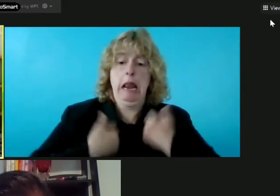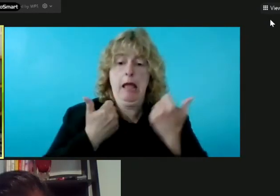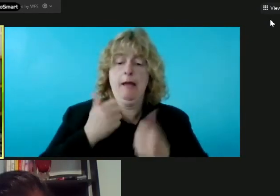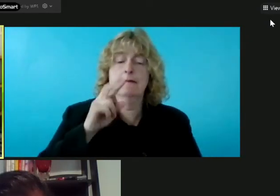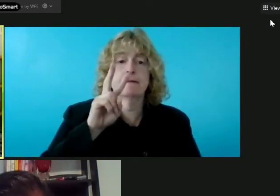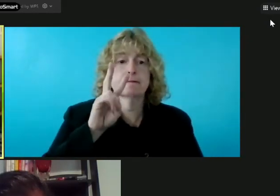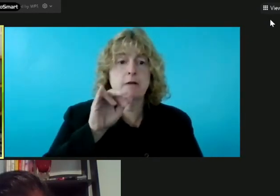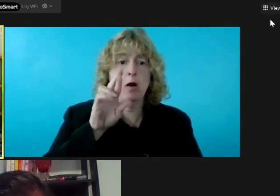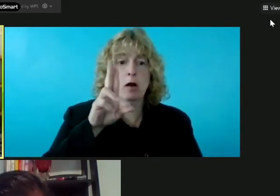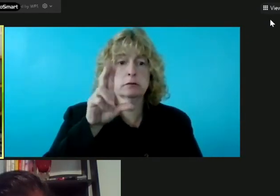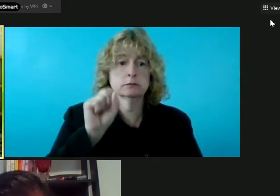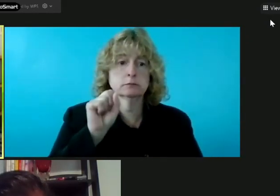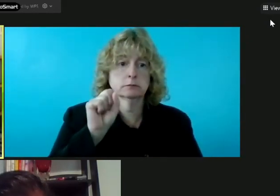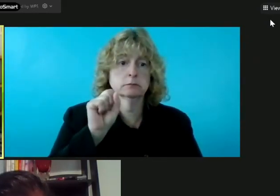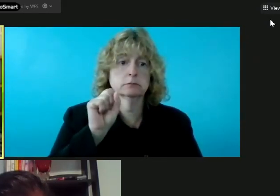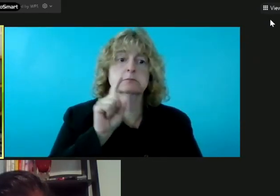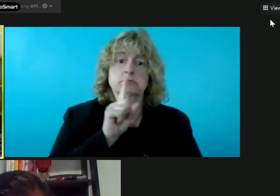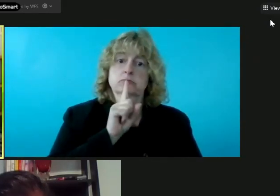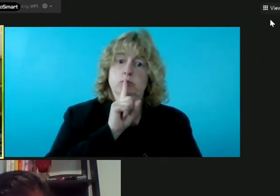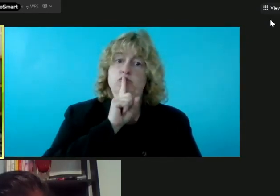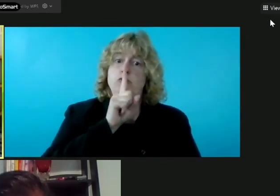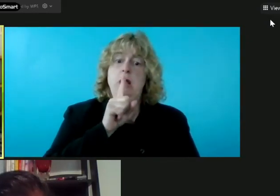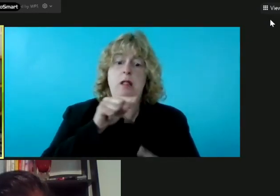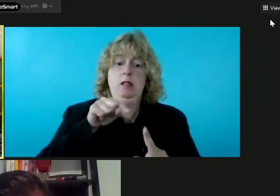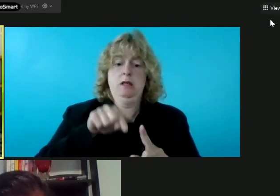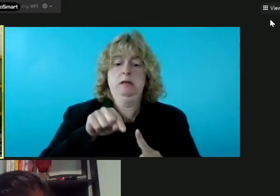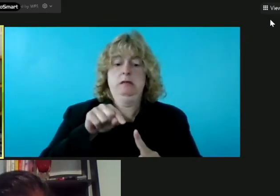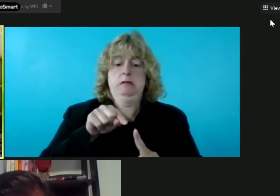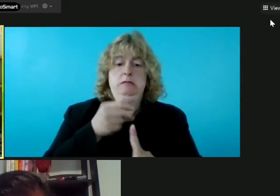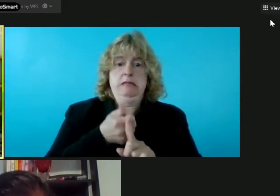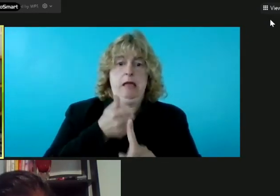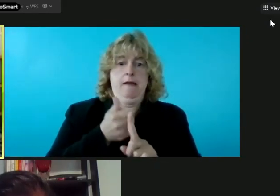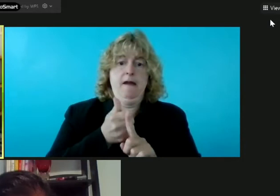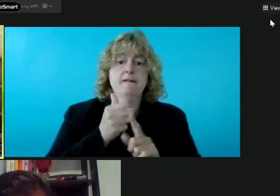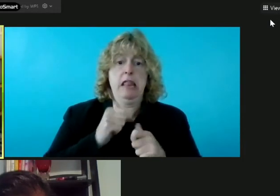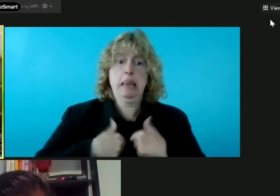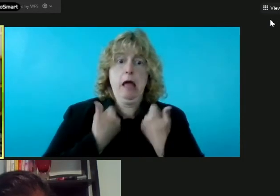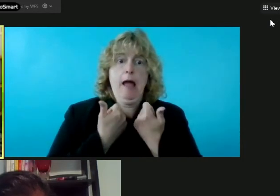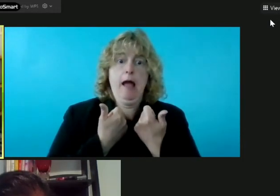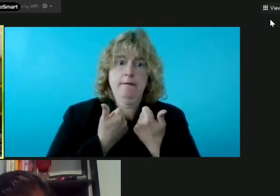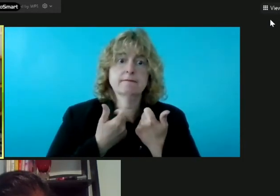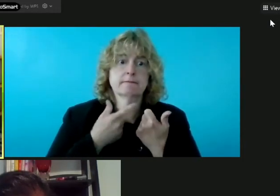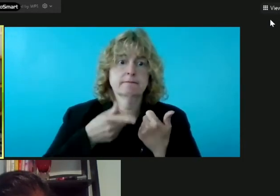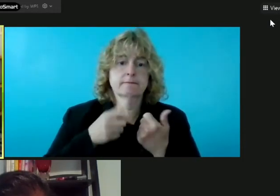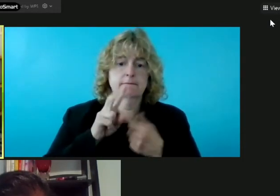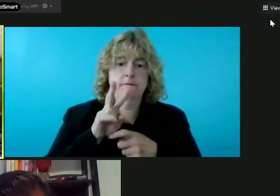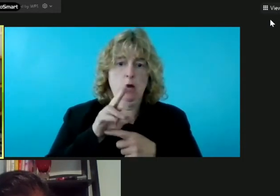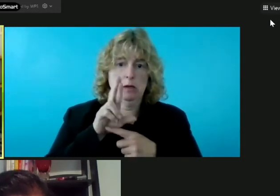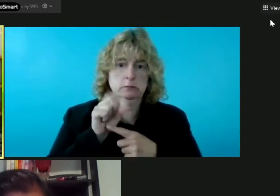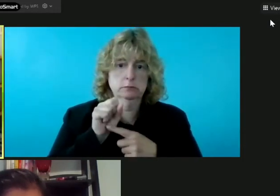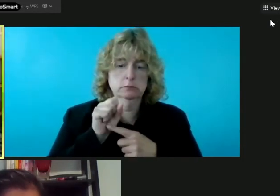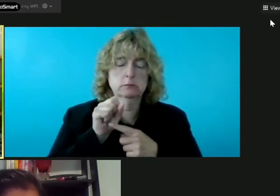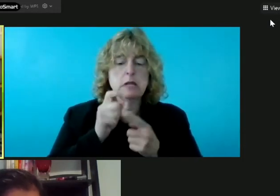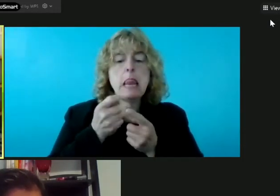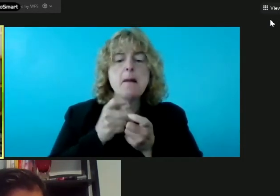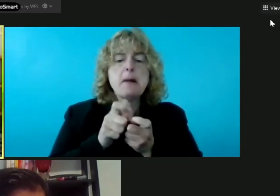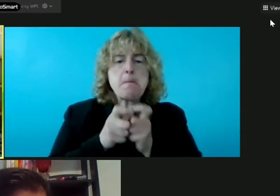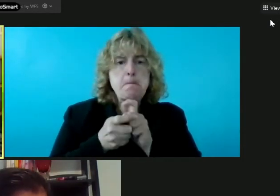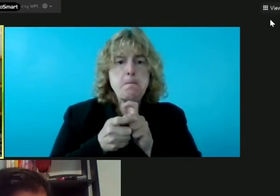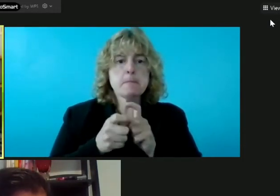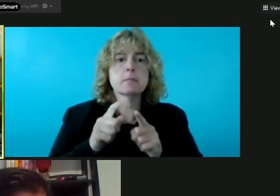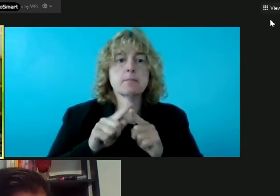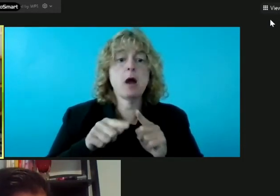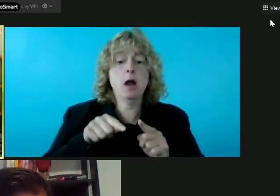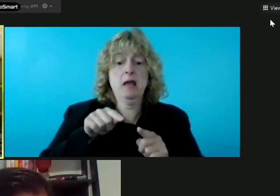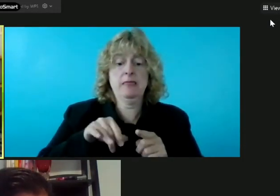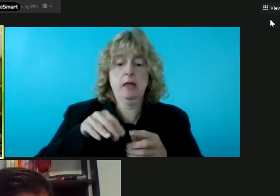version of a virus. And so then when people became vaccinated, they would actually have in their